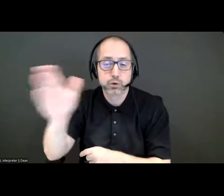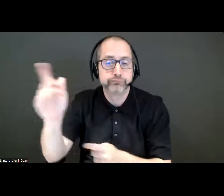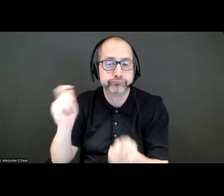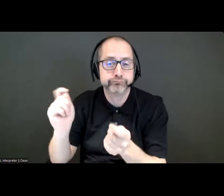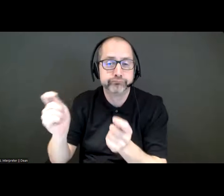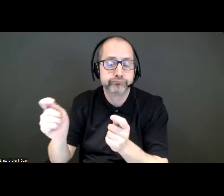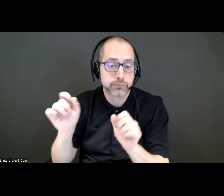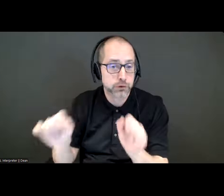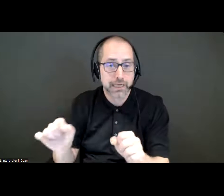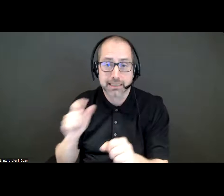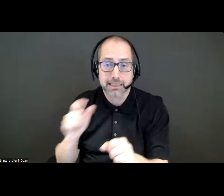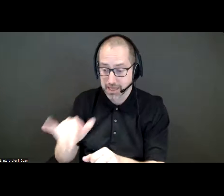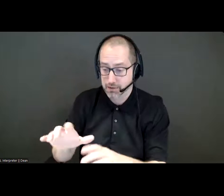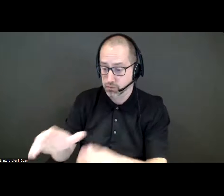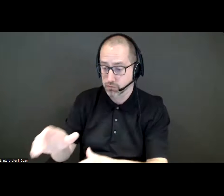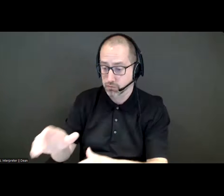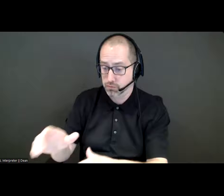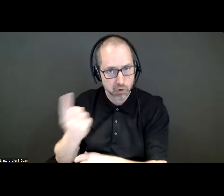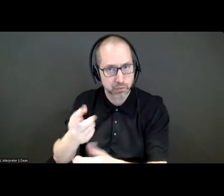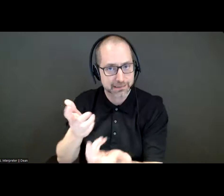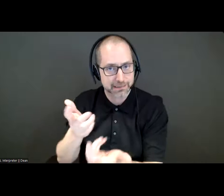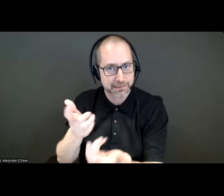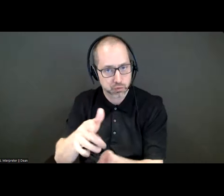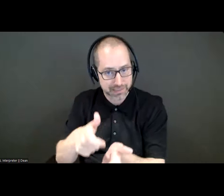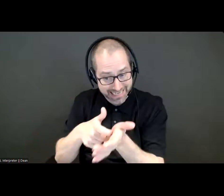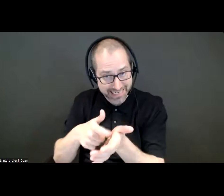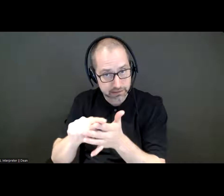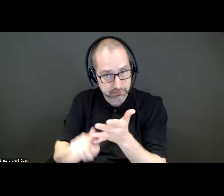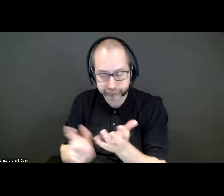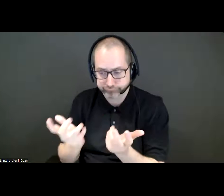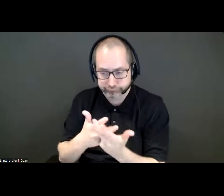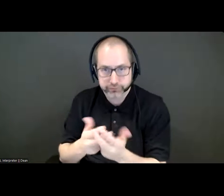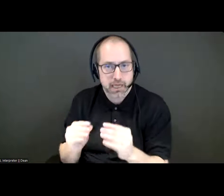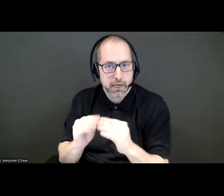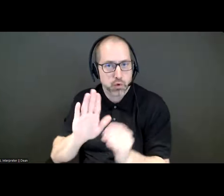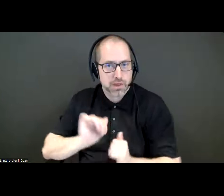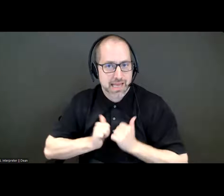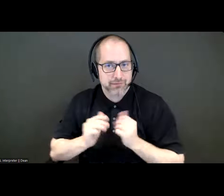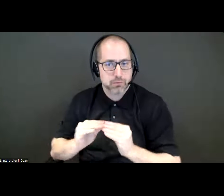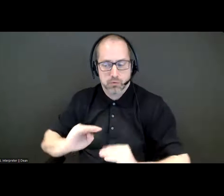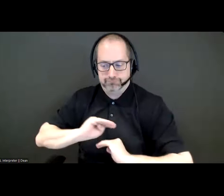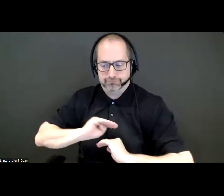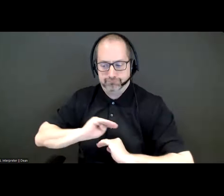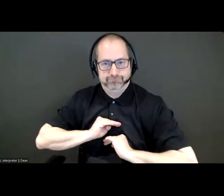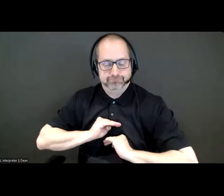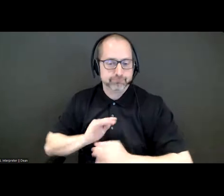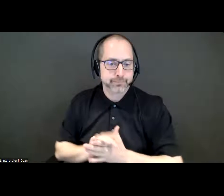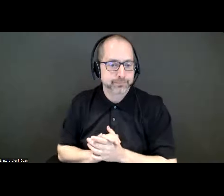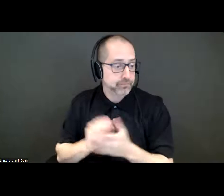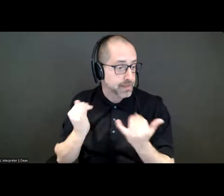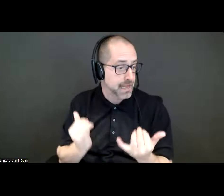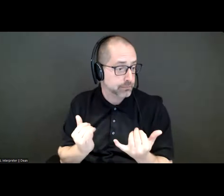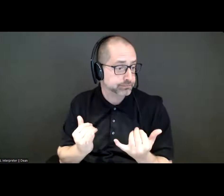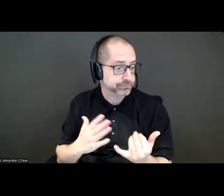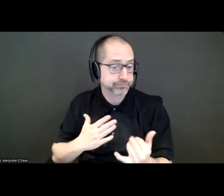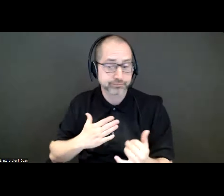it always will meet your needs and make your lives more fulfilling in some way. And now for the